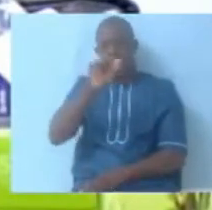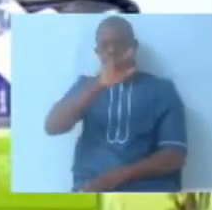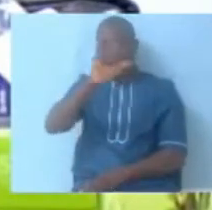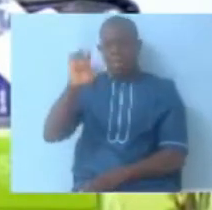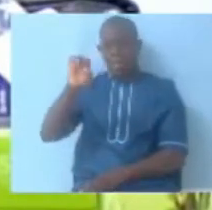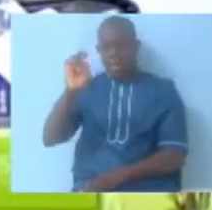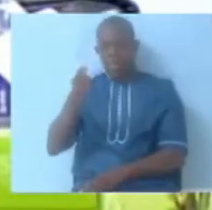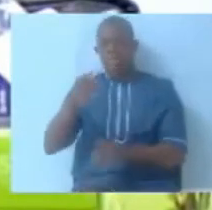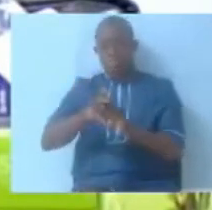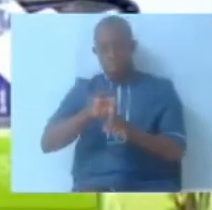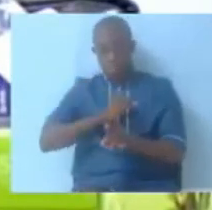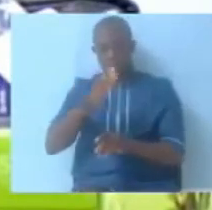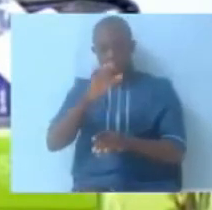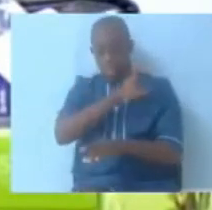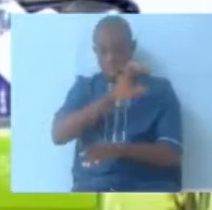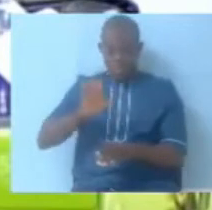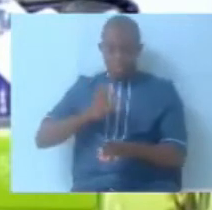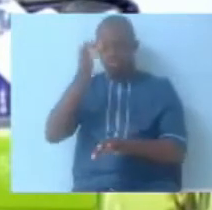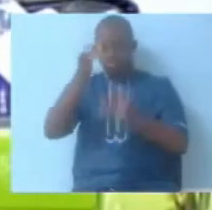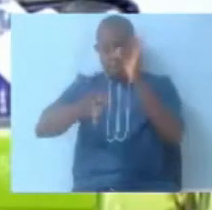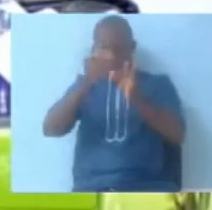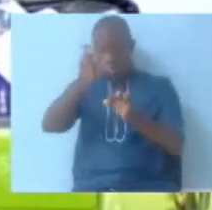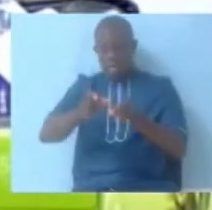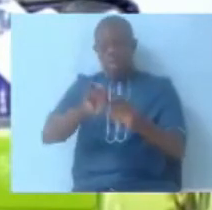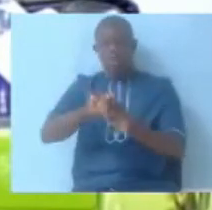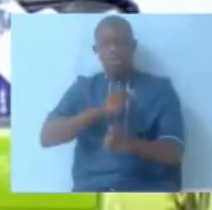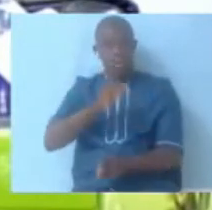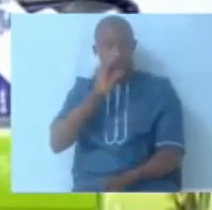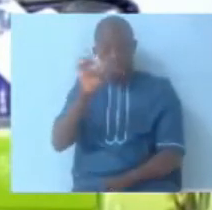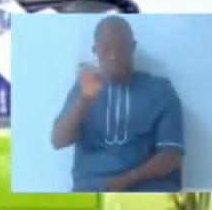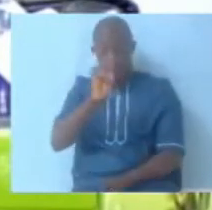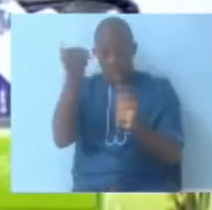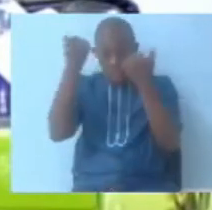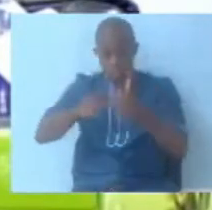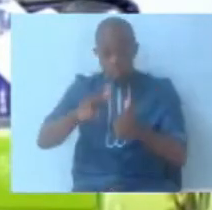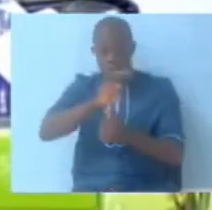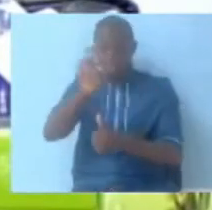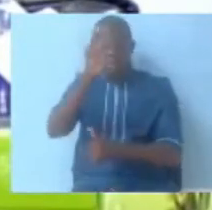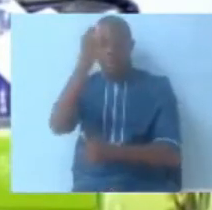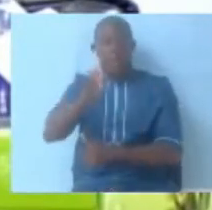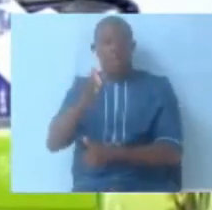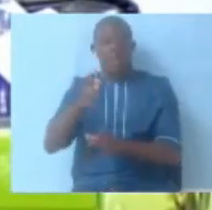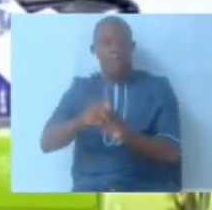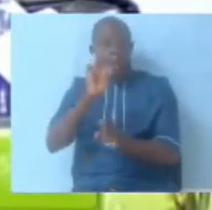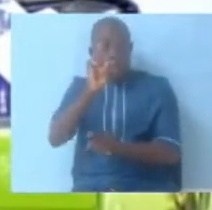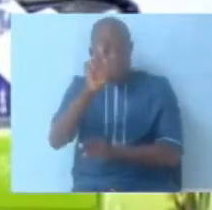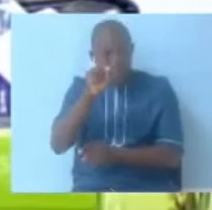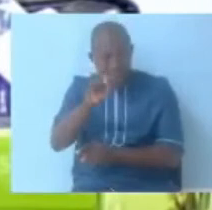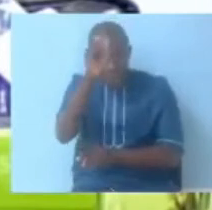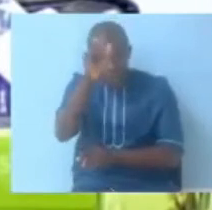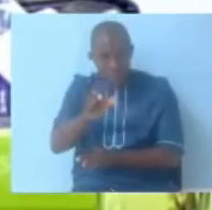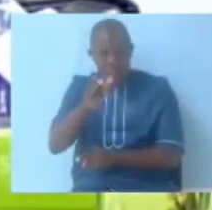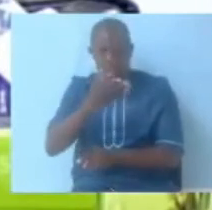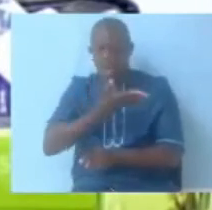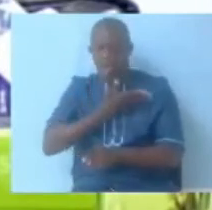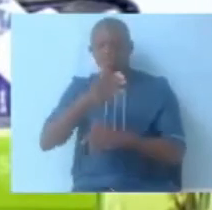said, what happened is not right, you know, but there was so much fear in him. Bari atele nyum fanyen ko